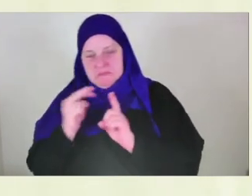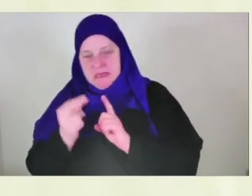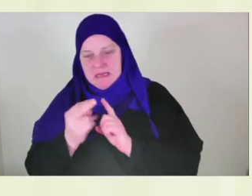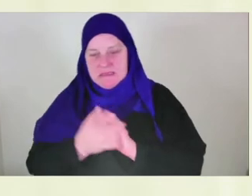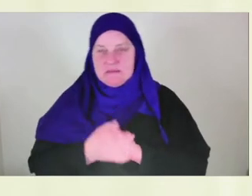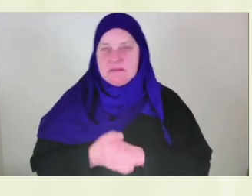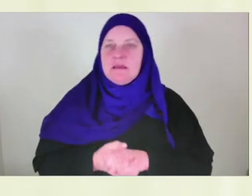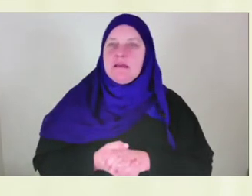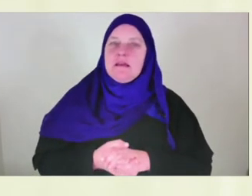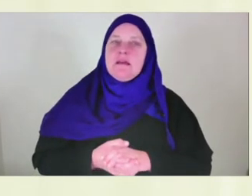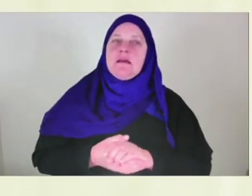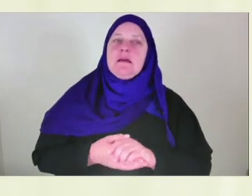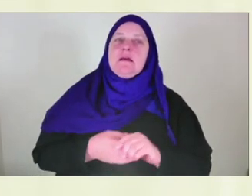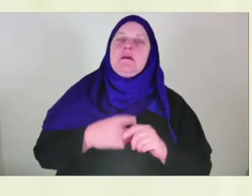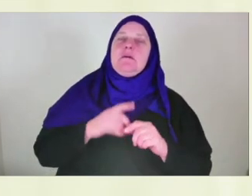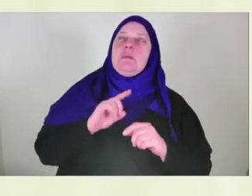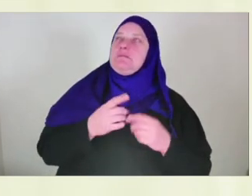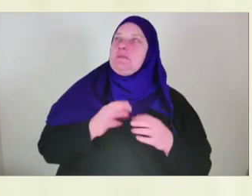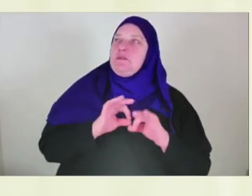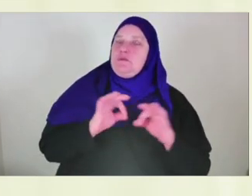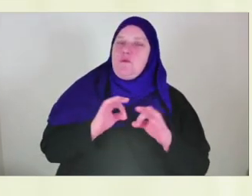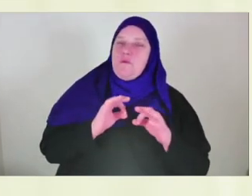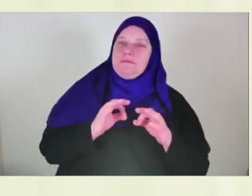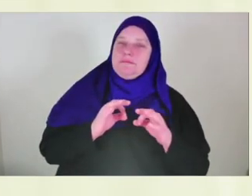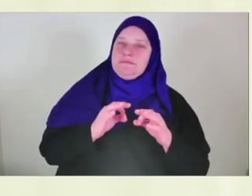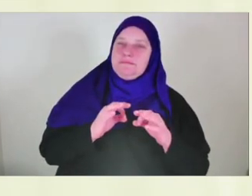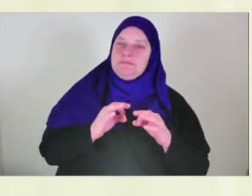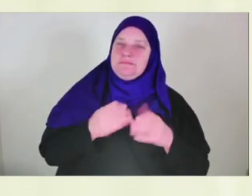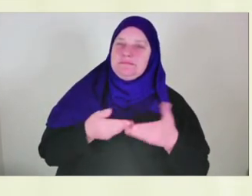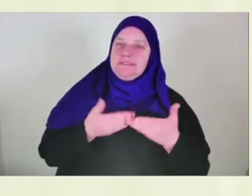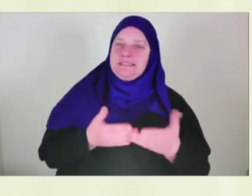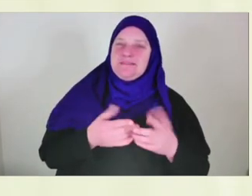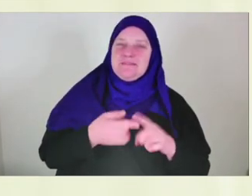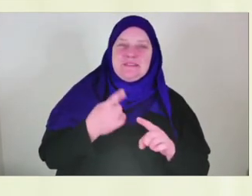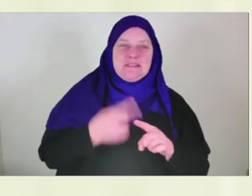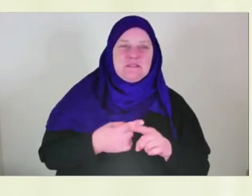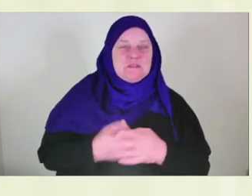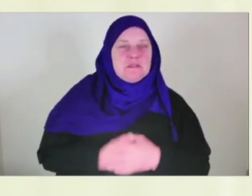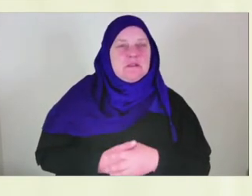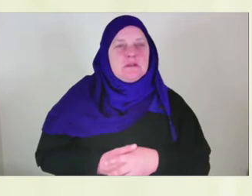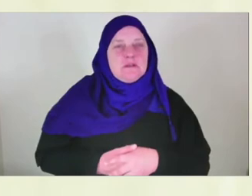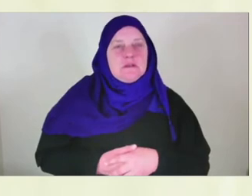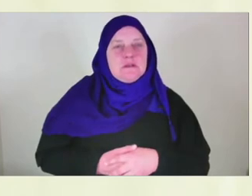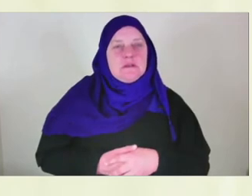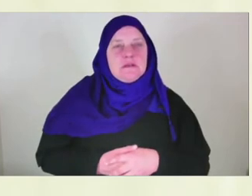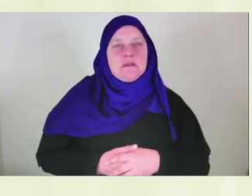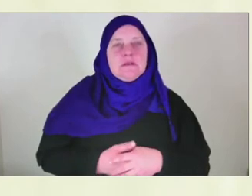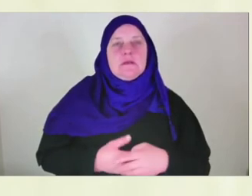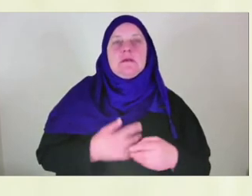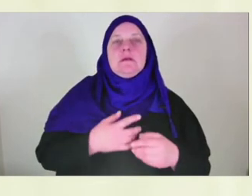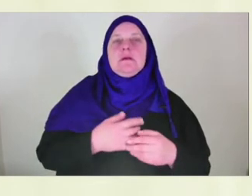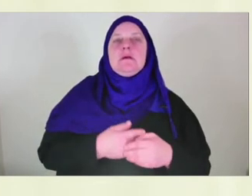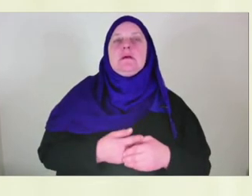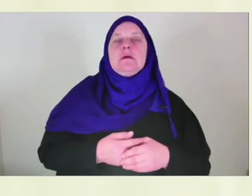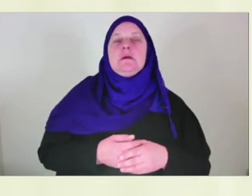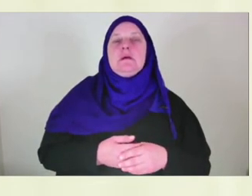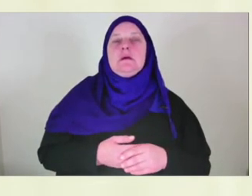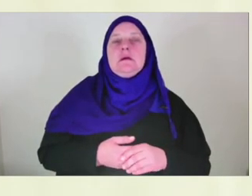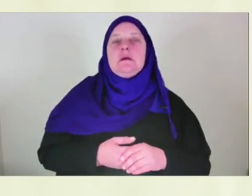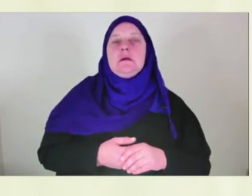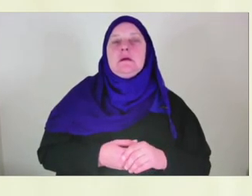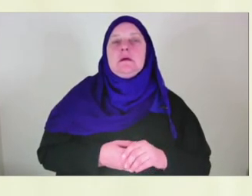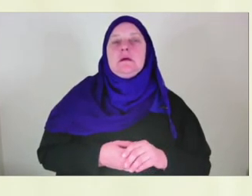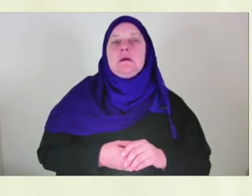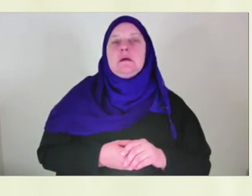have waswas when it comes to wudu, when it comes to ghusl, when it comes to prayer. But I've never met someone with waswas when it comes to